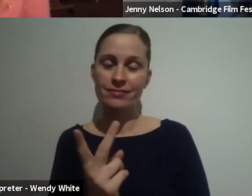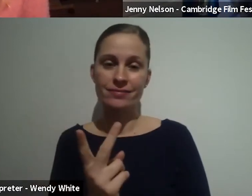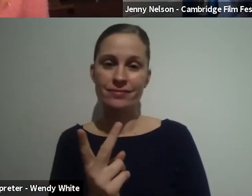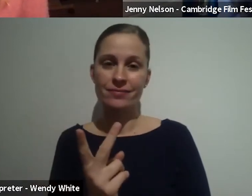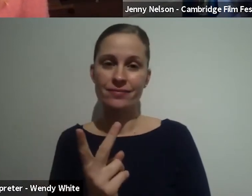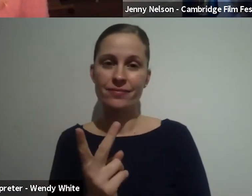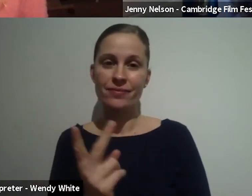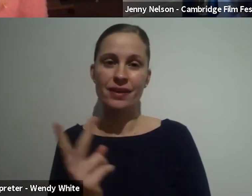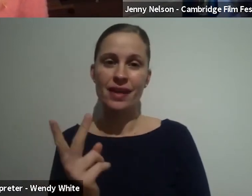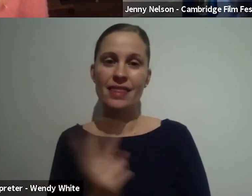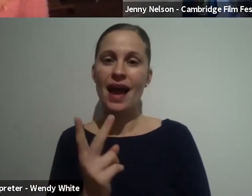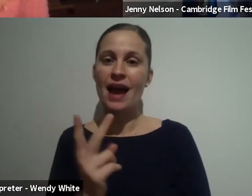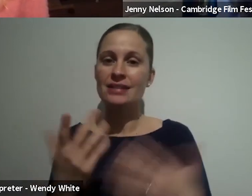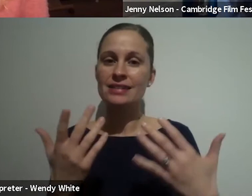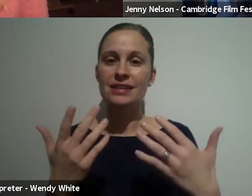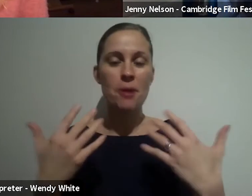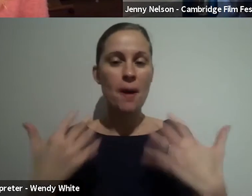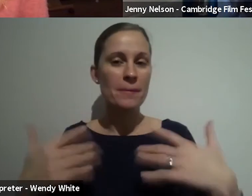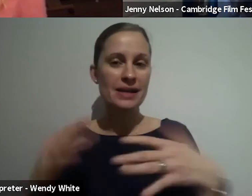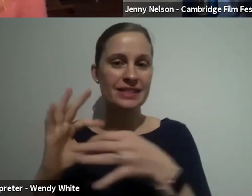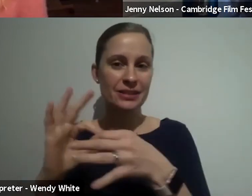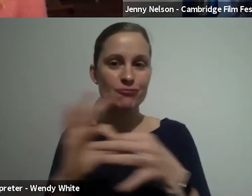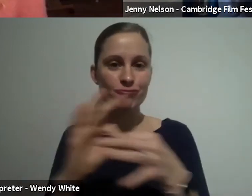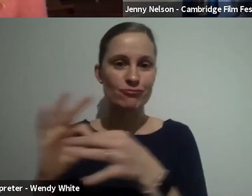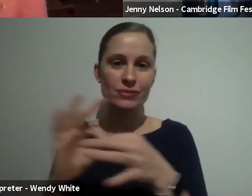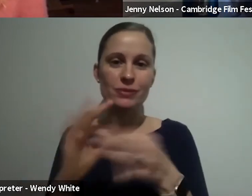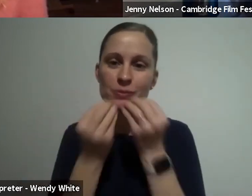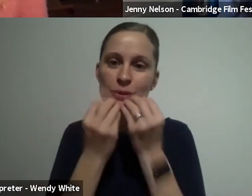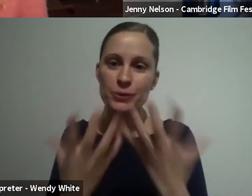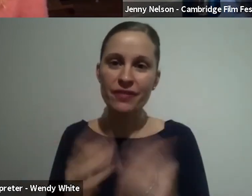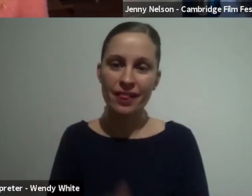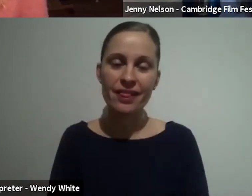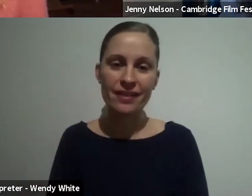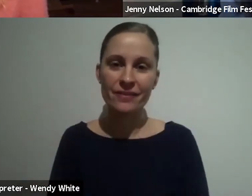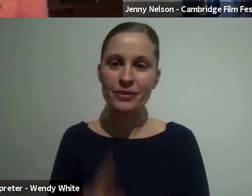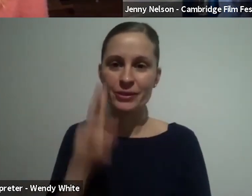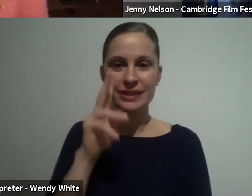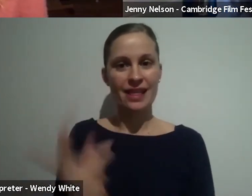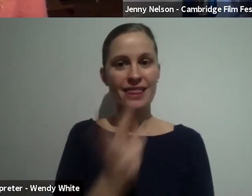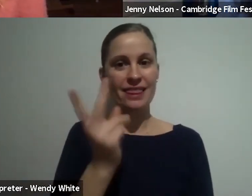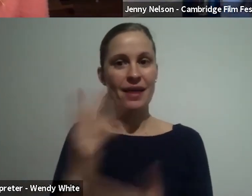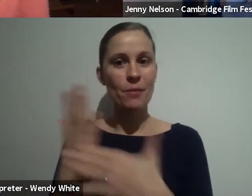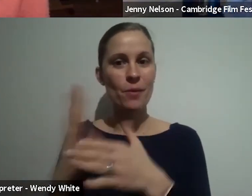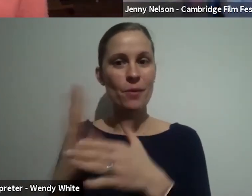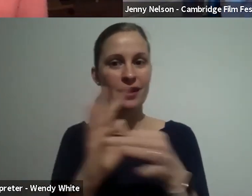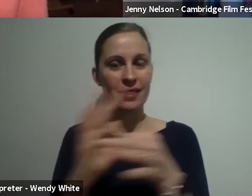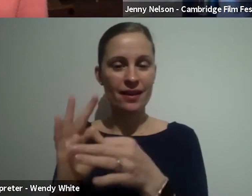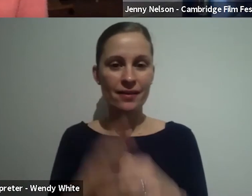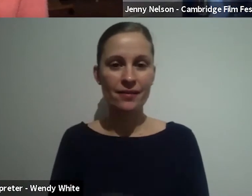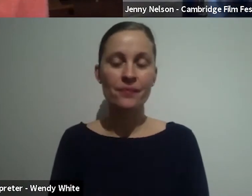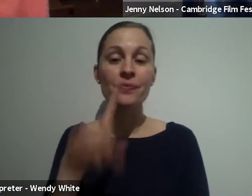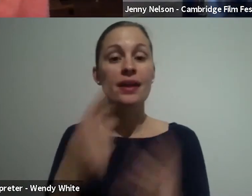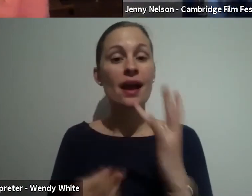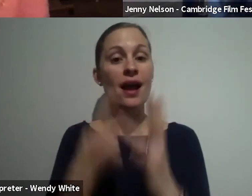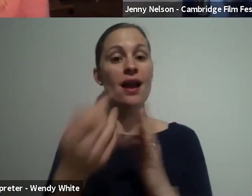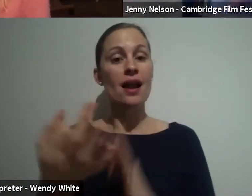they had an amazing relationship. It was very beautiful to see them work. There's another